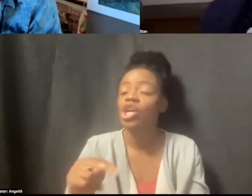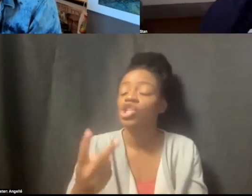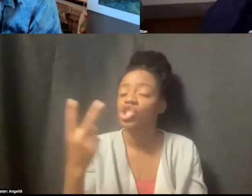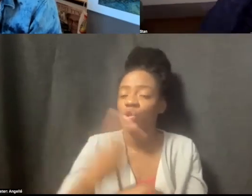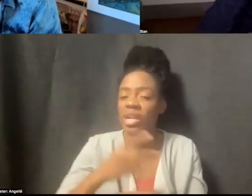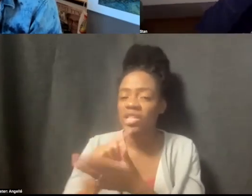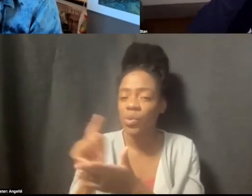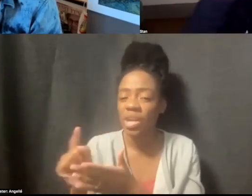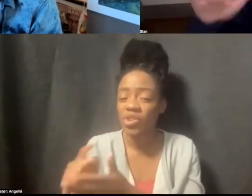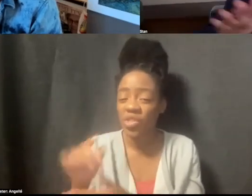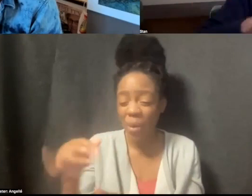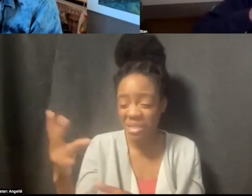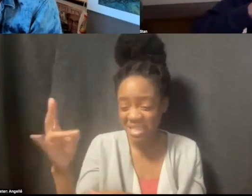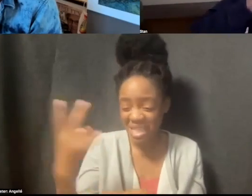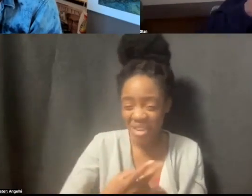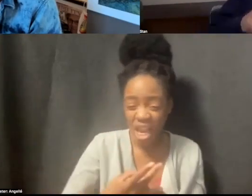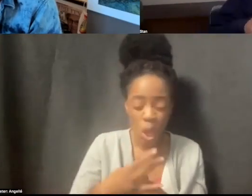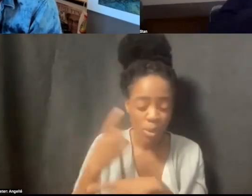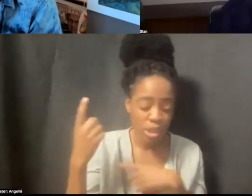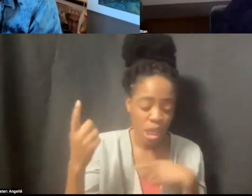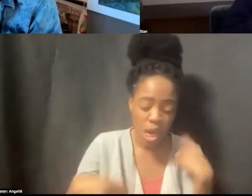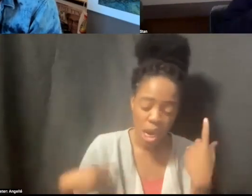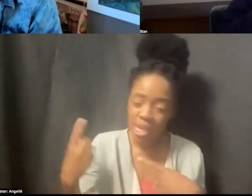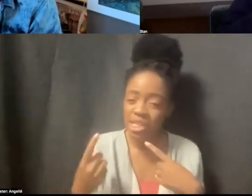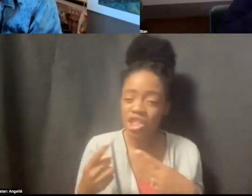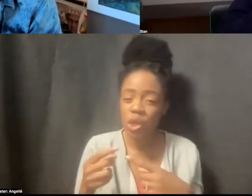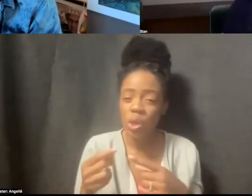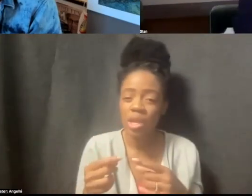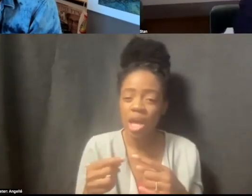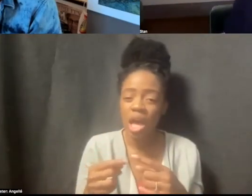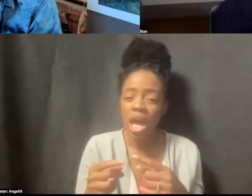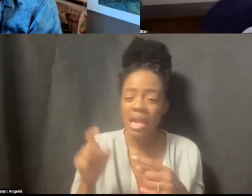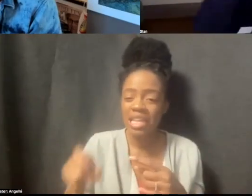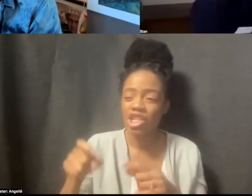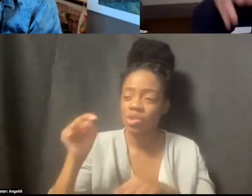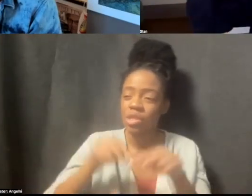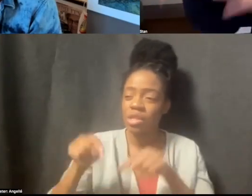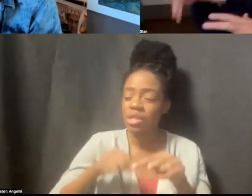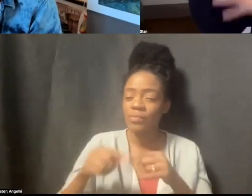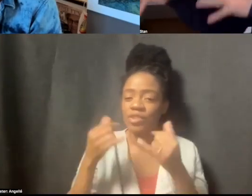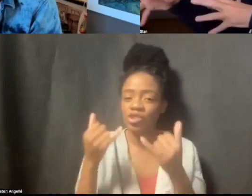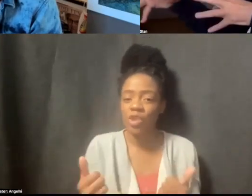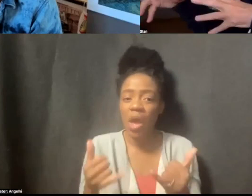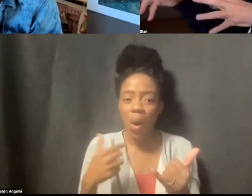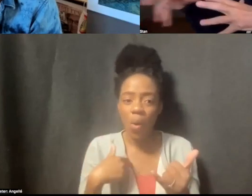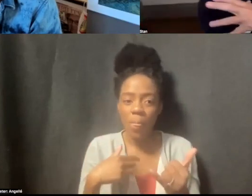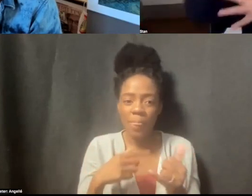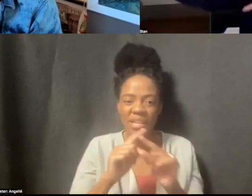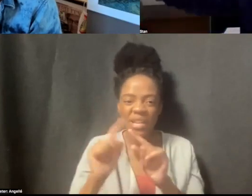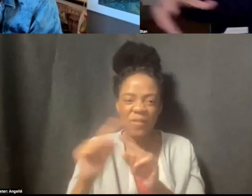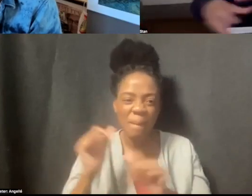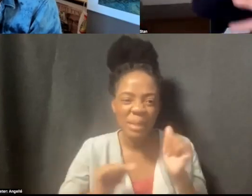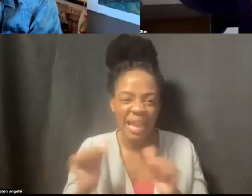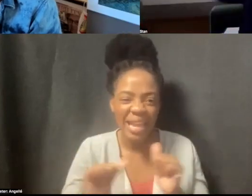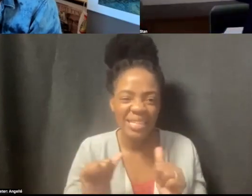go pull back. And now I'm just working on, you know, getting all these plays that we've created, all this material,